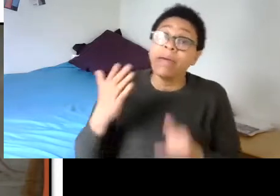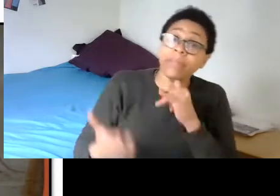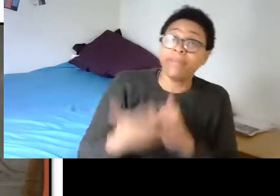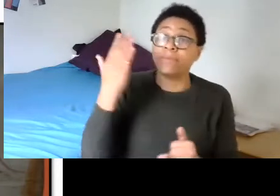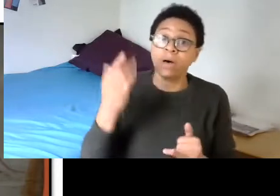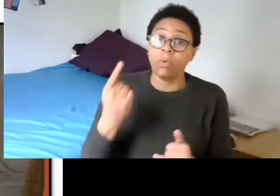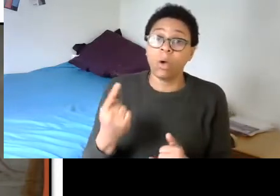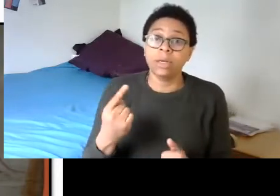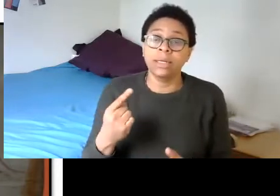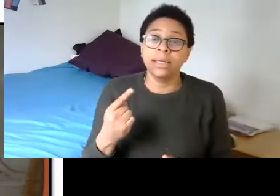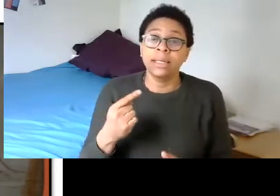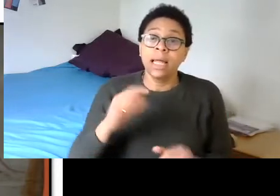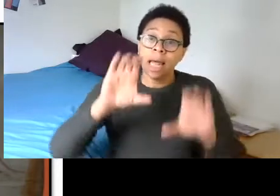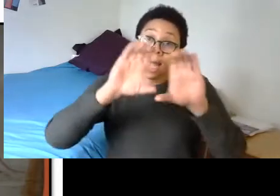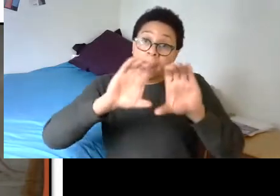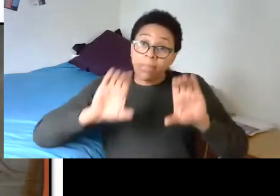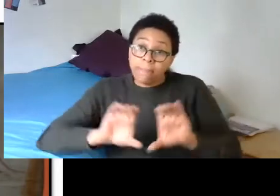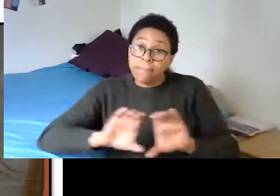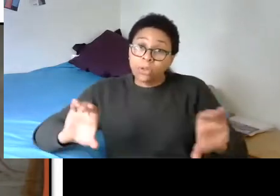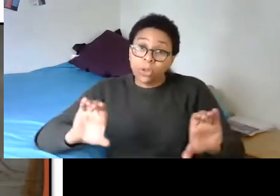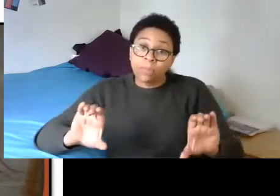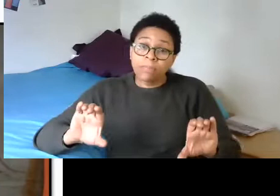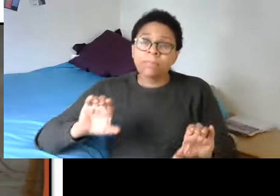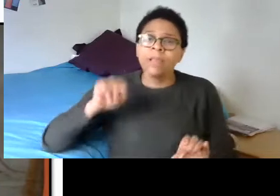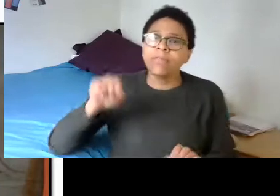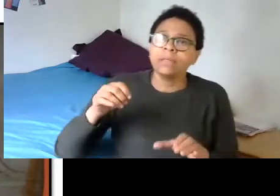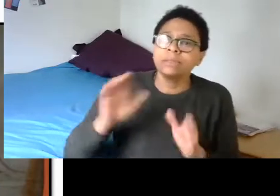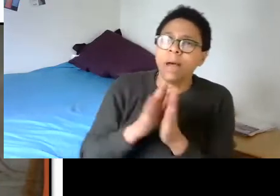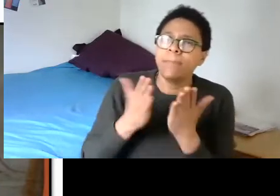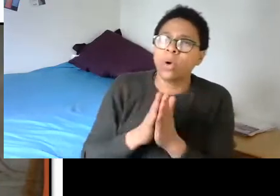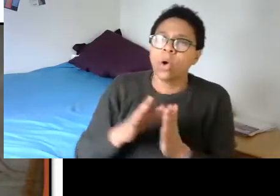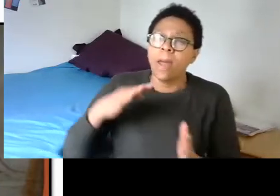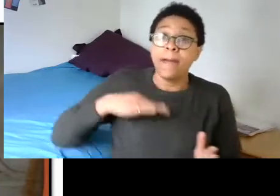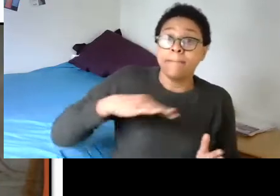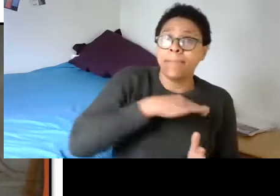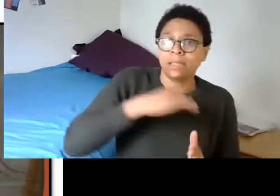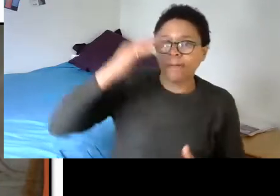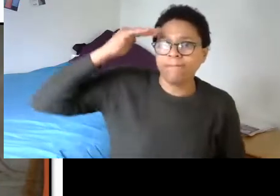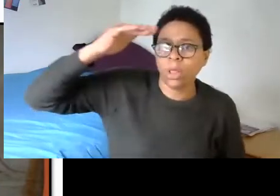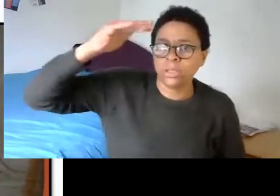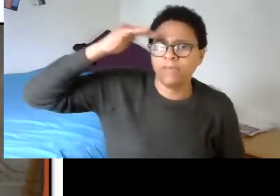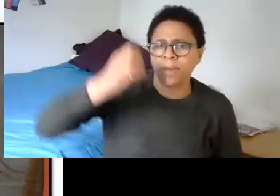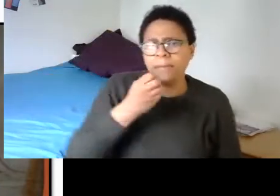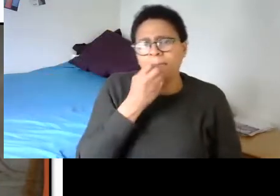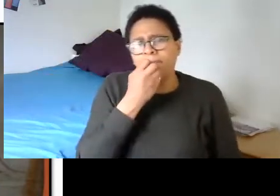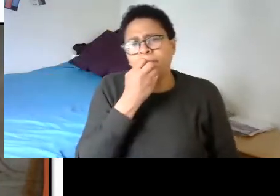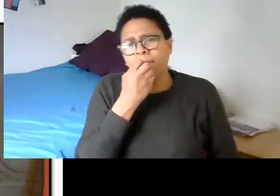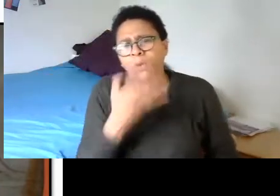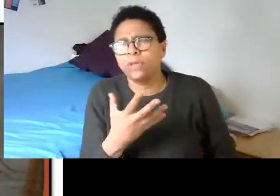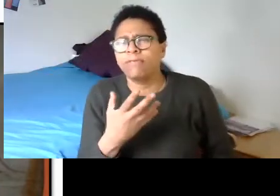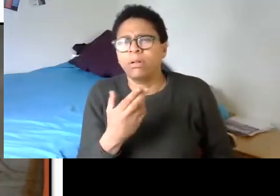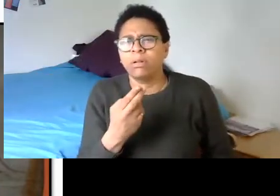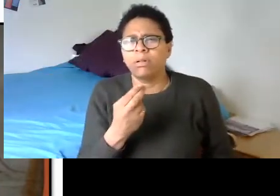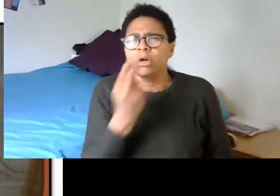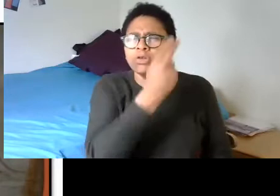dello Excellentissimo Filosofo. This is a book on sort of medical philosophy. Has this beautiful ink drawing of sort of a man and a woman